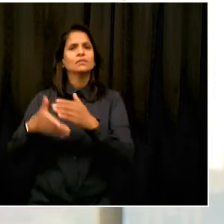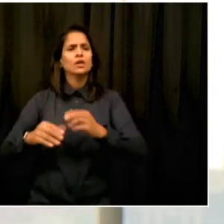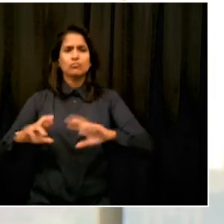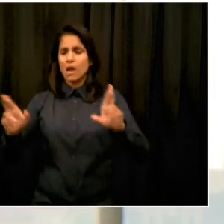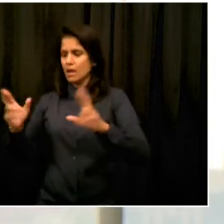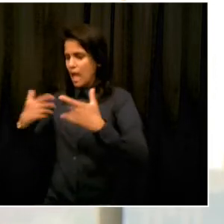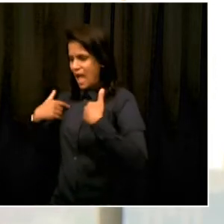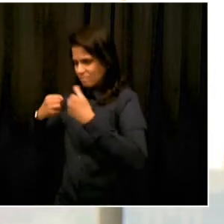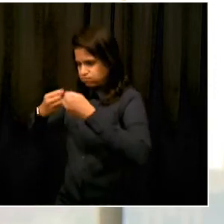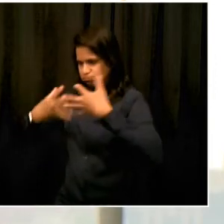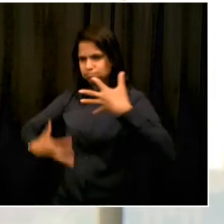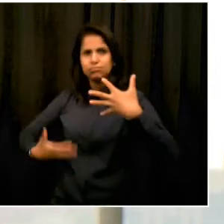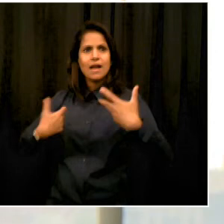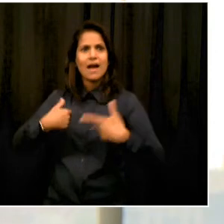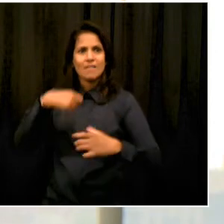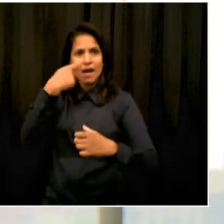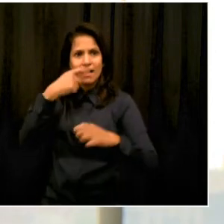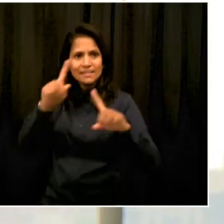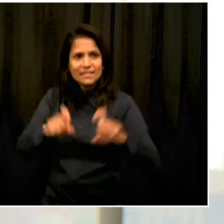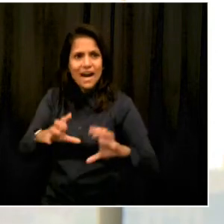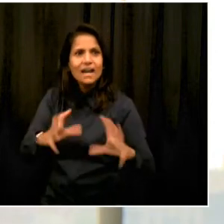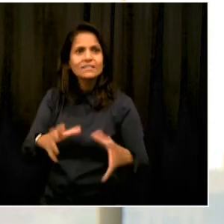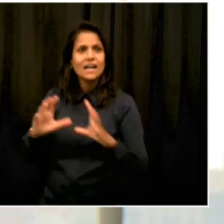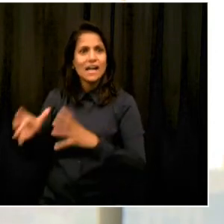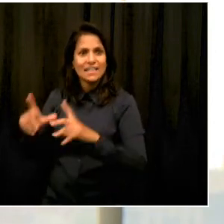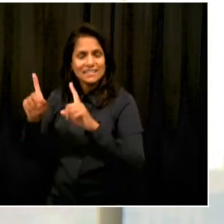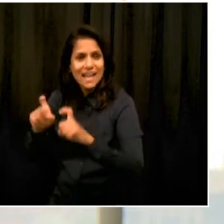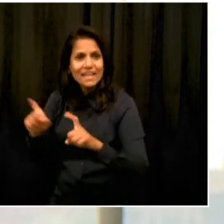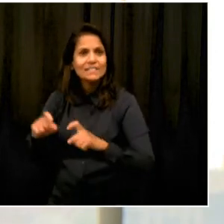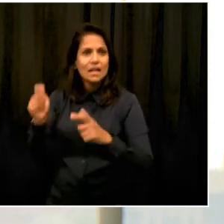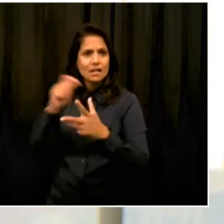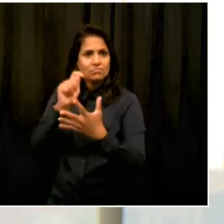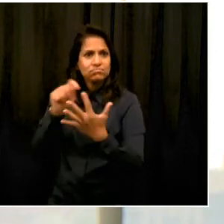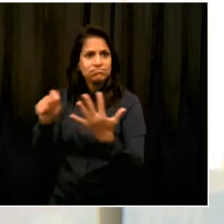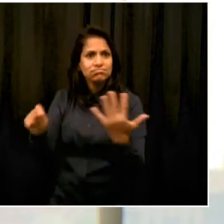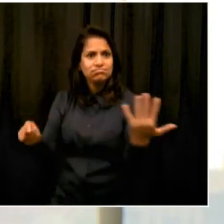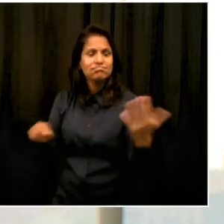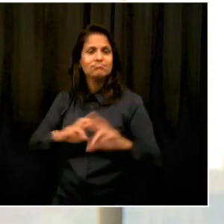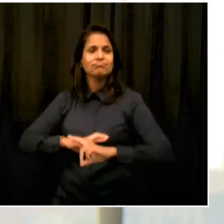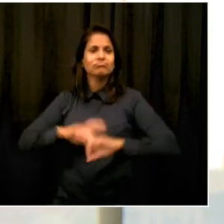So this is the right place to talk about where we move from here.